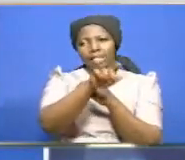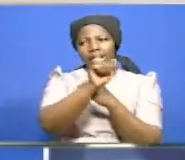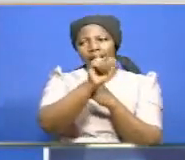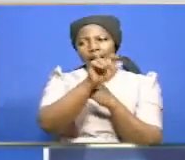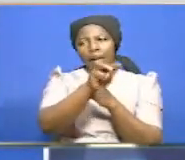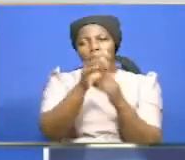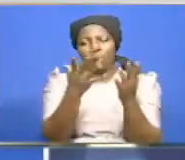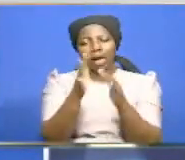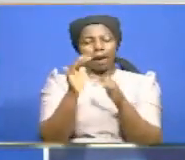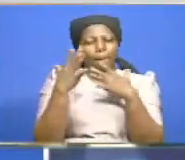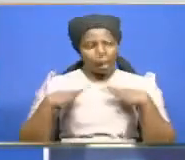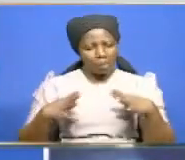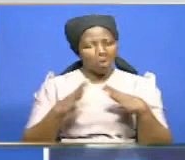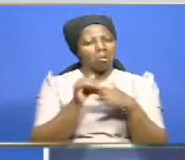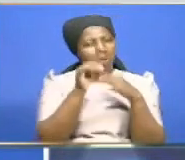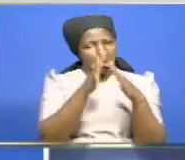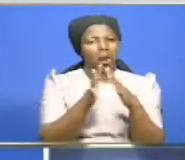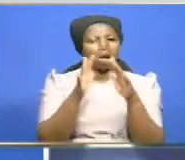ya Jumamosi,